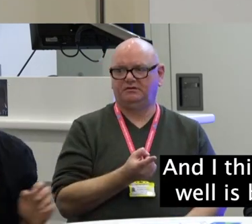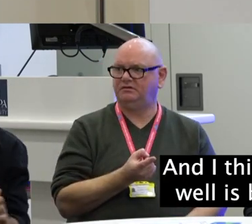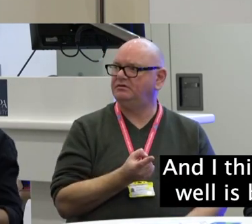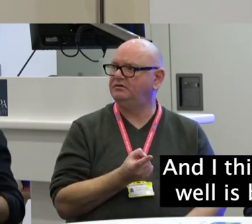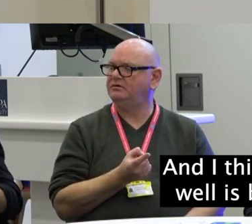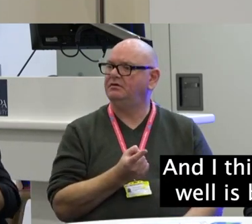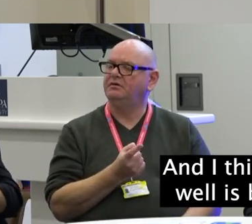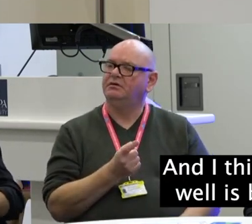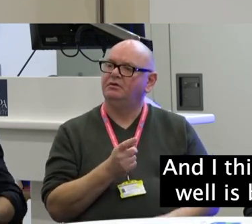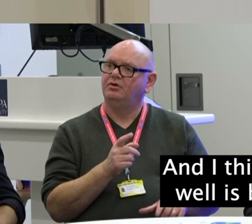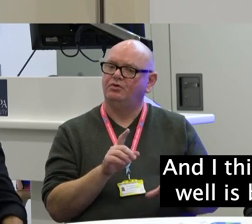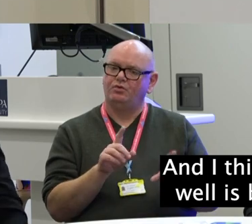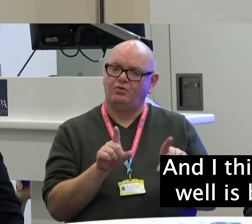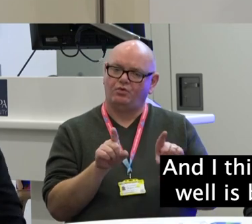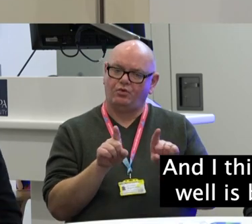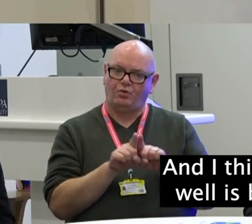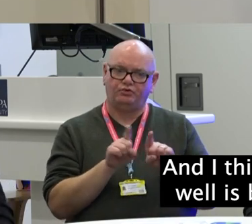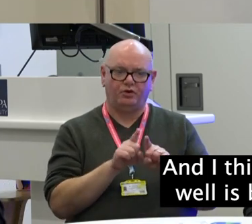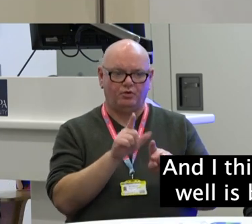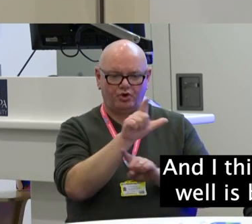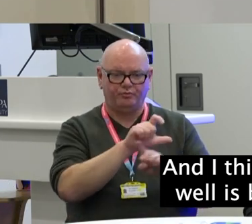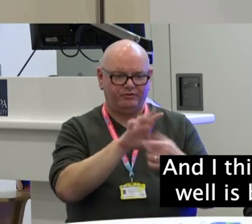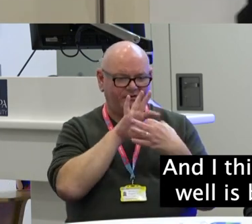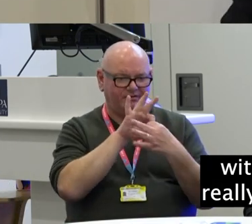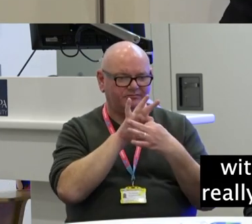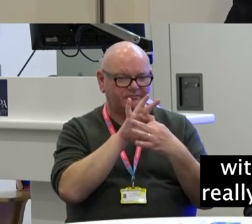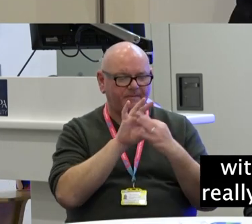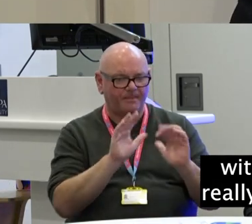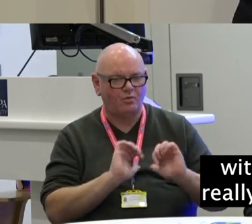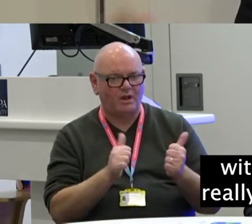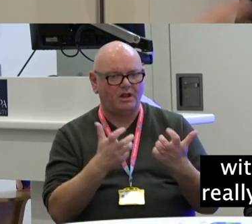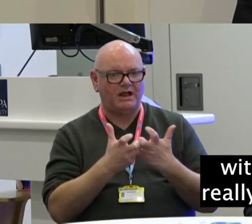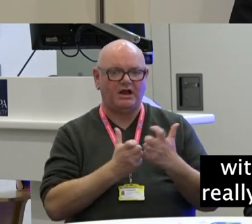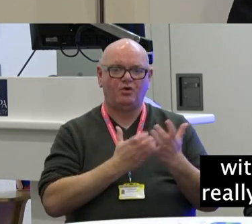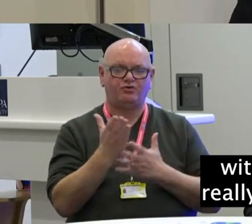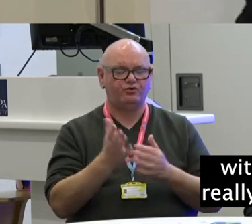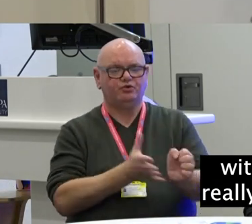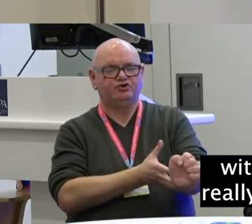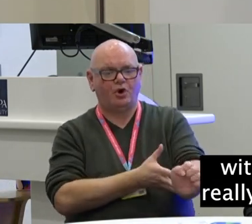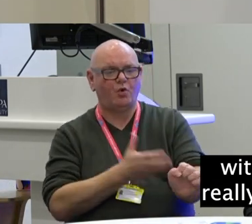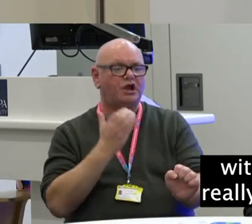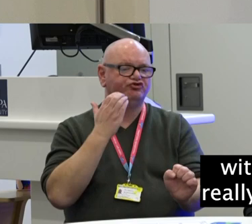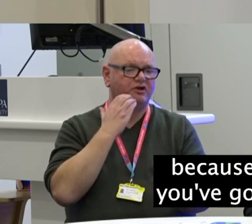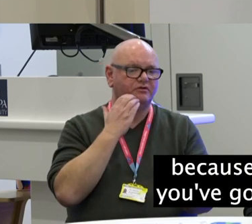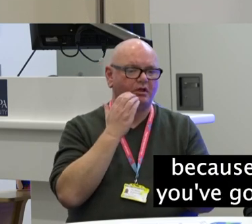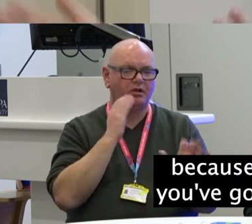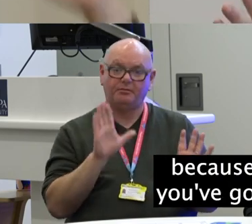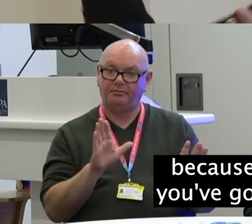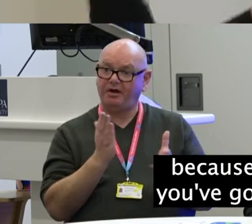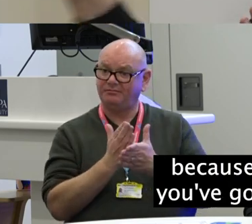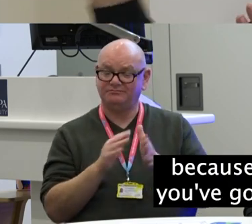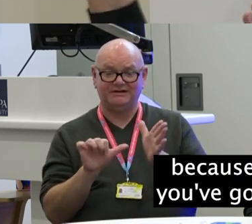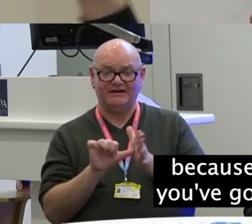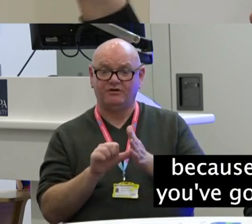And I think the only way you can do that well is by being really slow and gentle with your processes, which is really hard when you're freelance, because